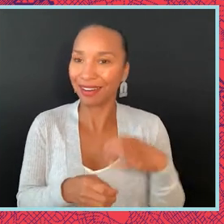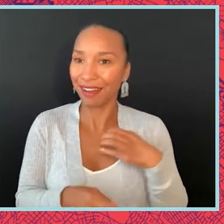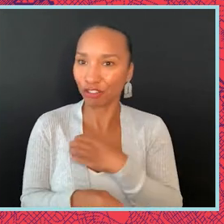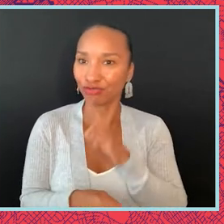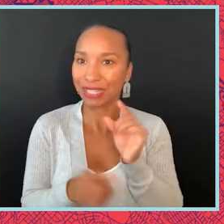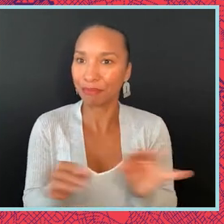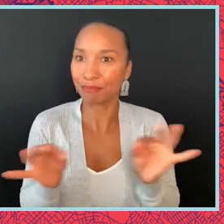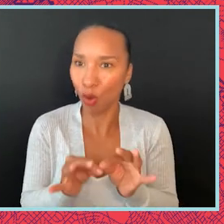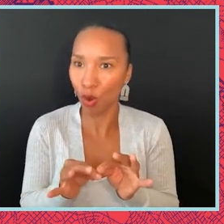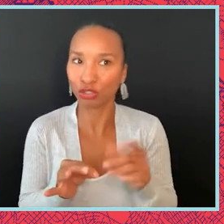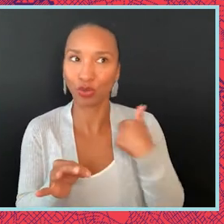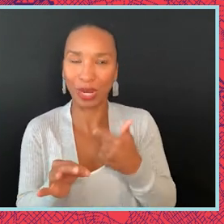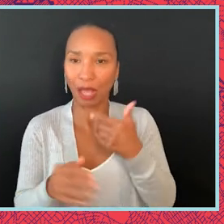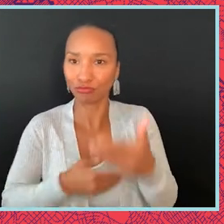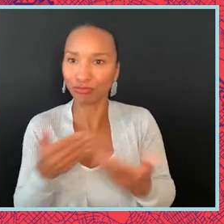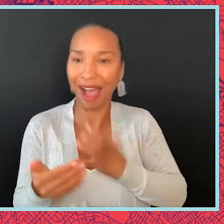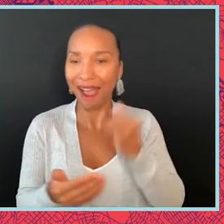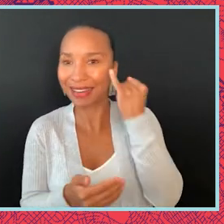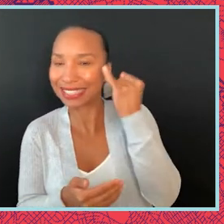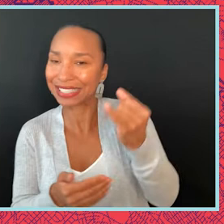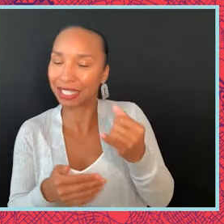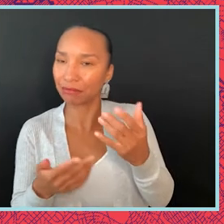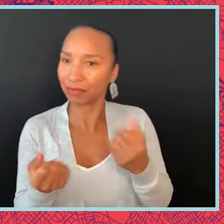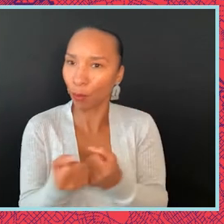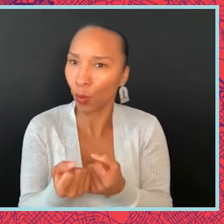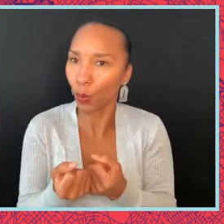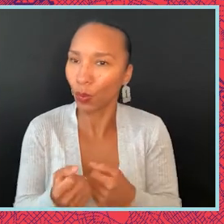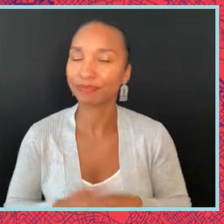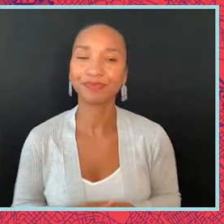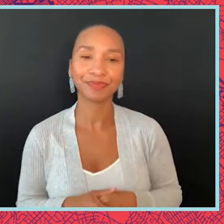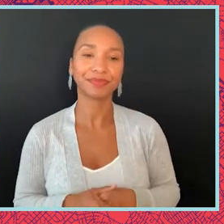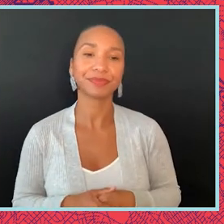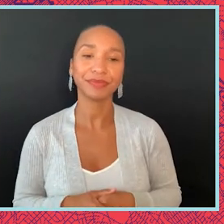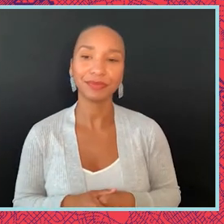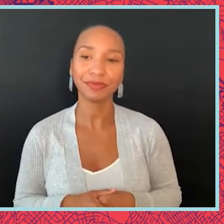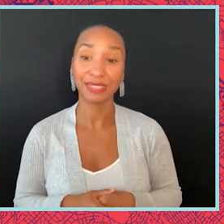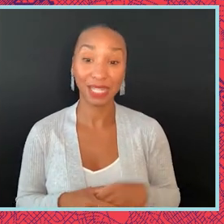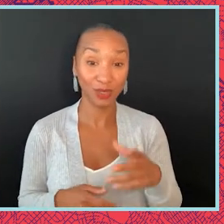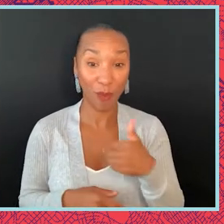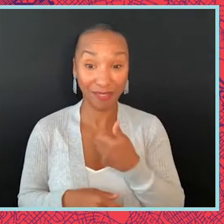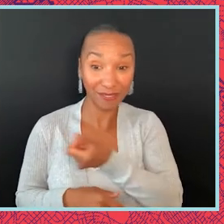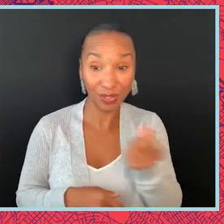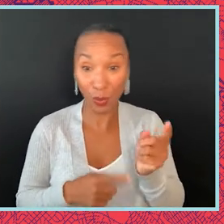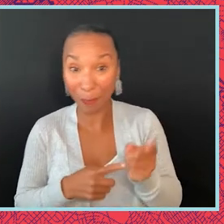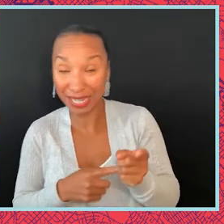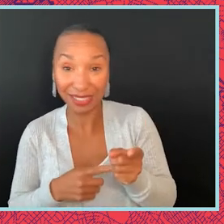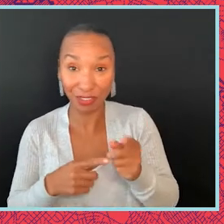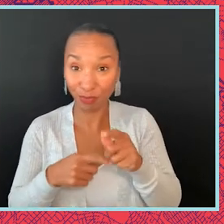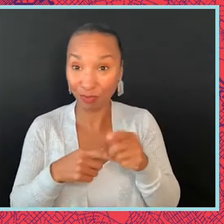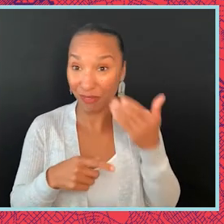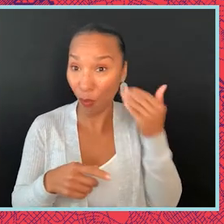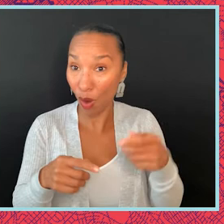Congress in order to live out that ideal. So I wanna offer a couple of